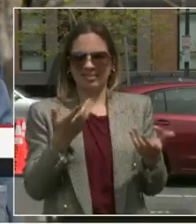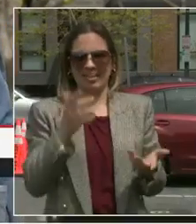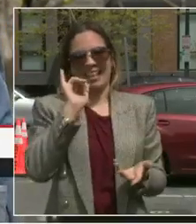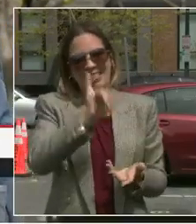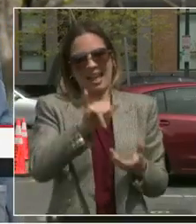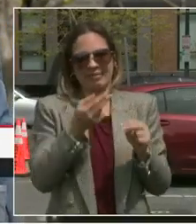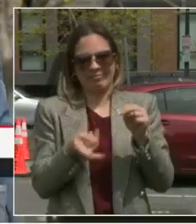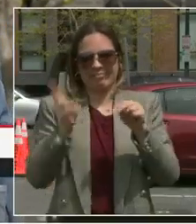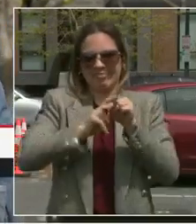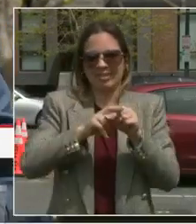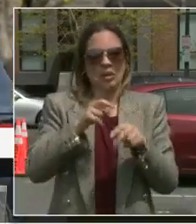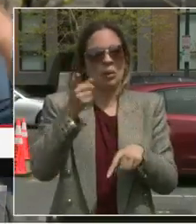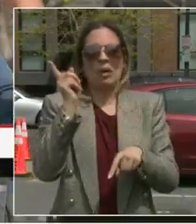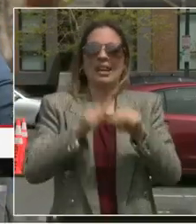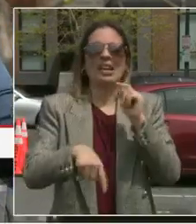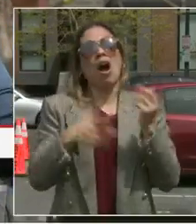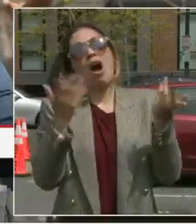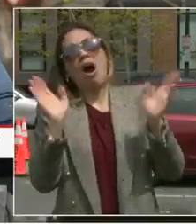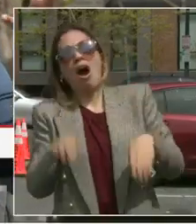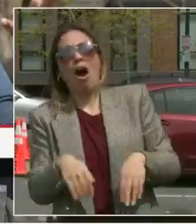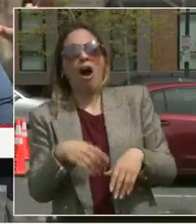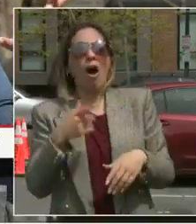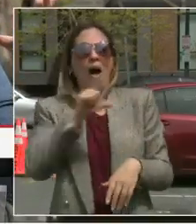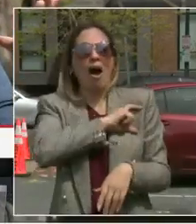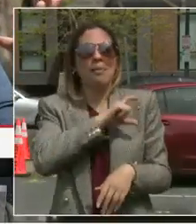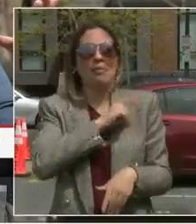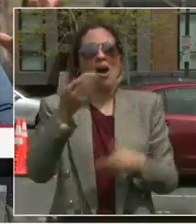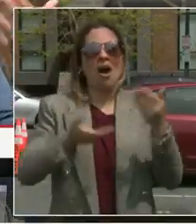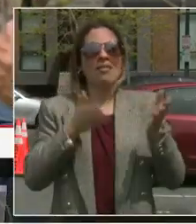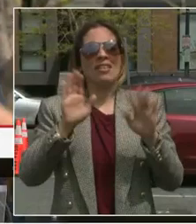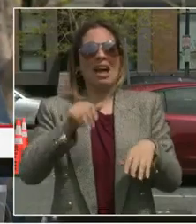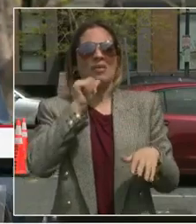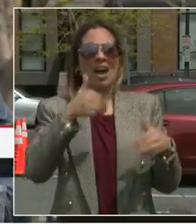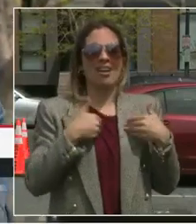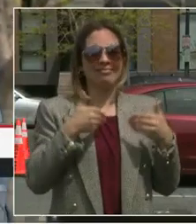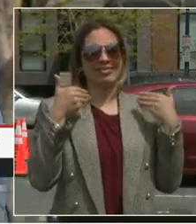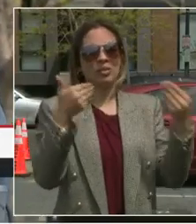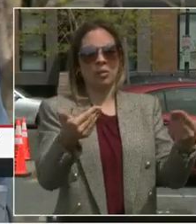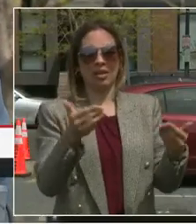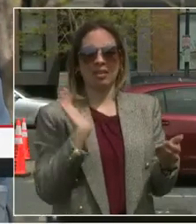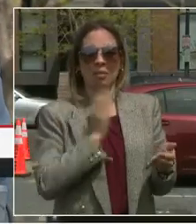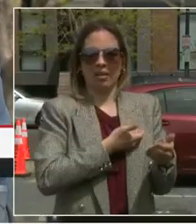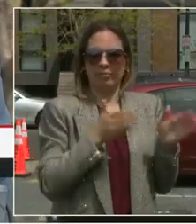say you're for police hiring if you're not moving the package.